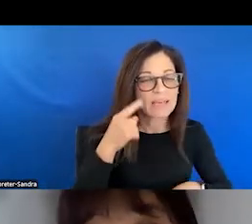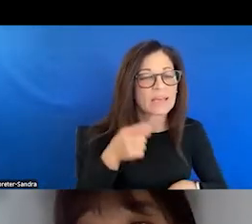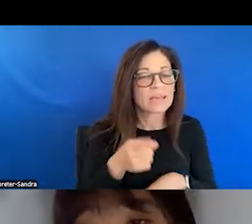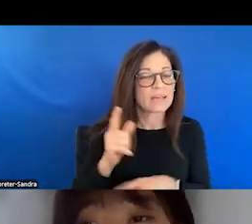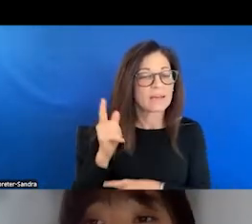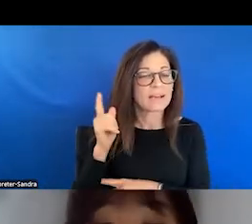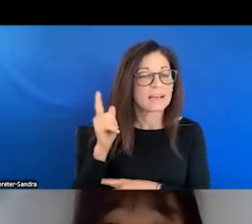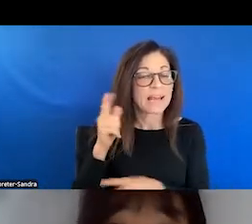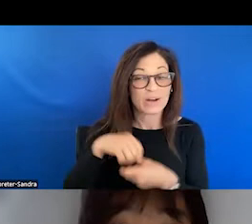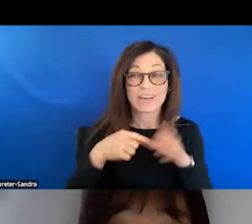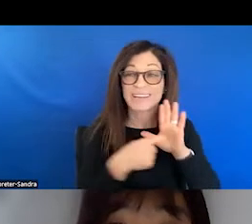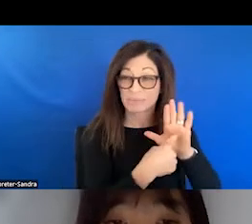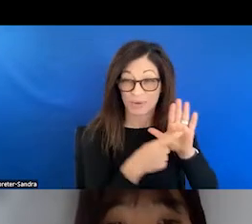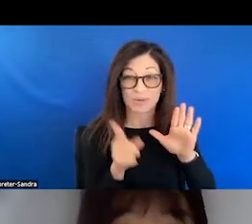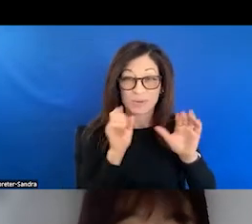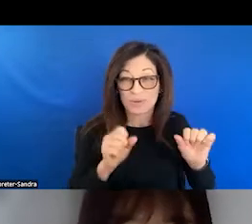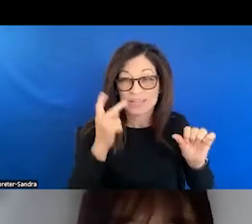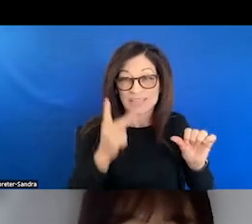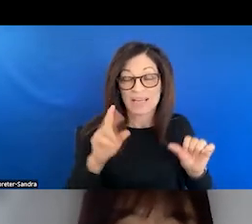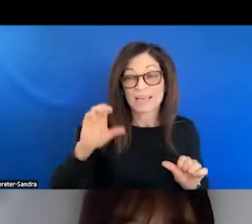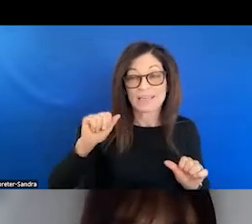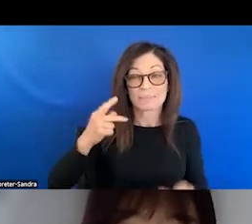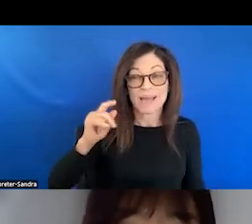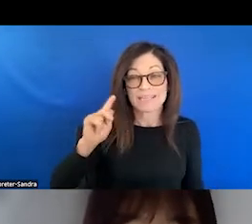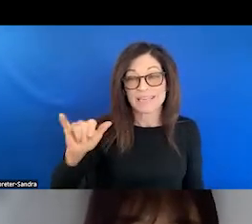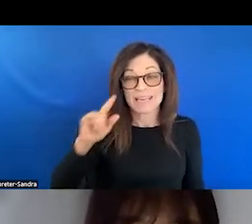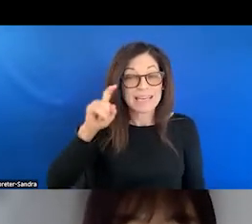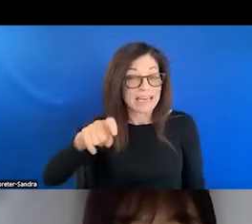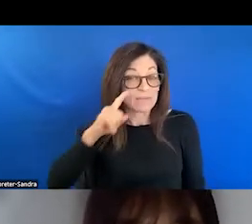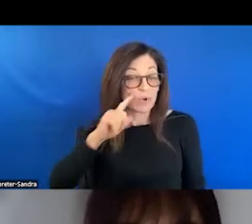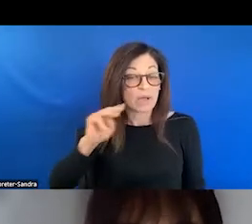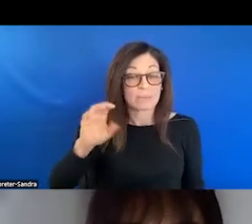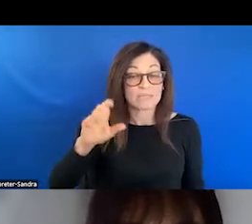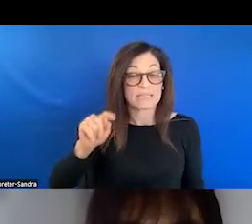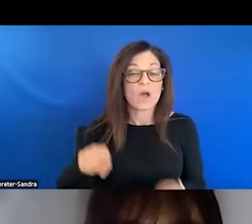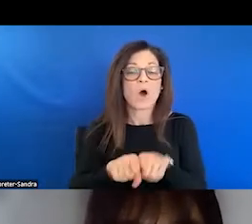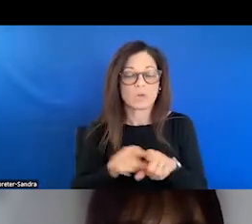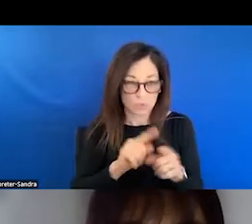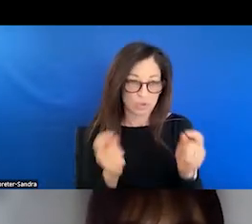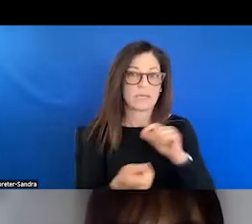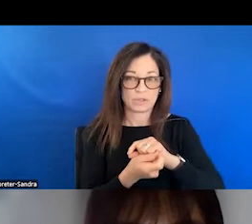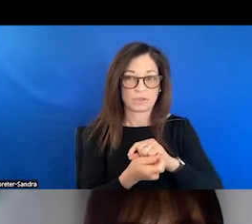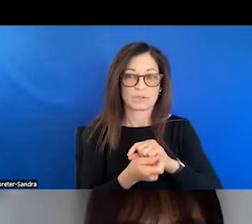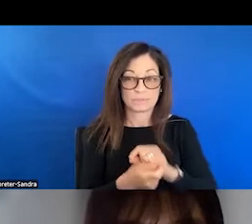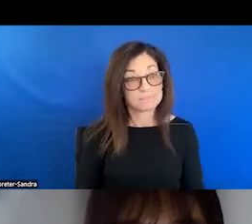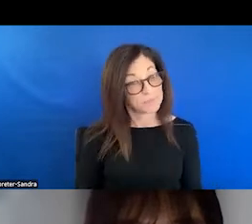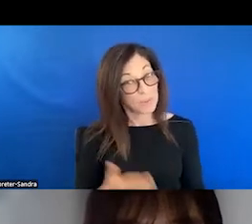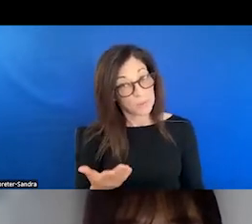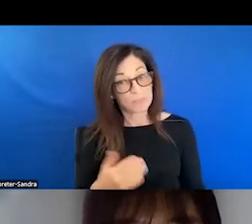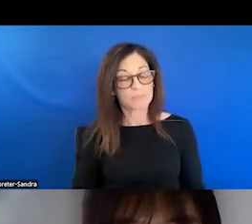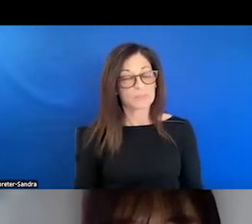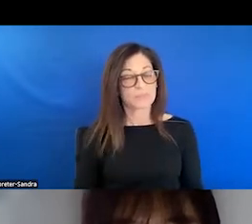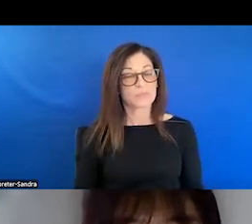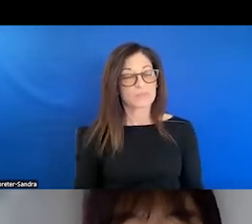later in the demo, you will be able to see the capacity needed for MCT will also change. Cool, so these are